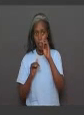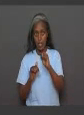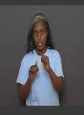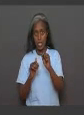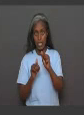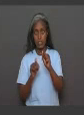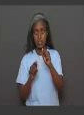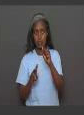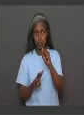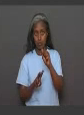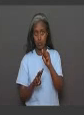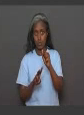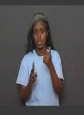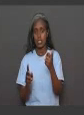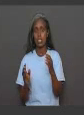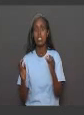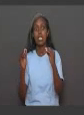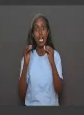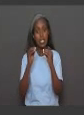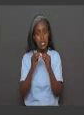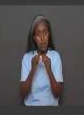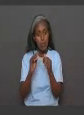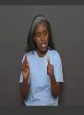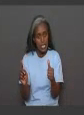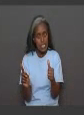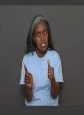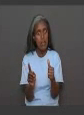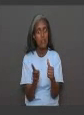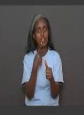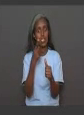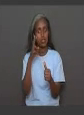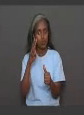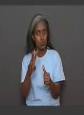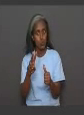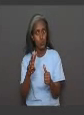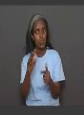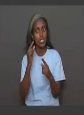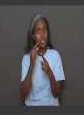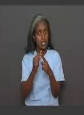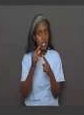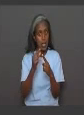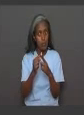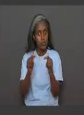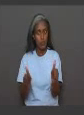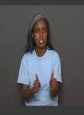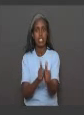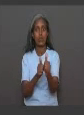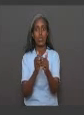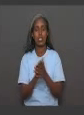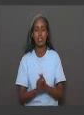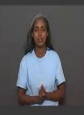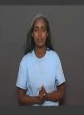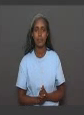S2 is the sum of the first two terms of the